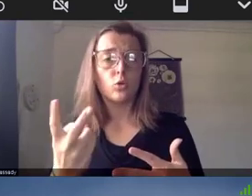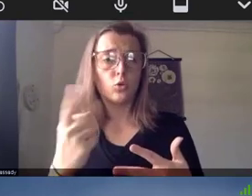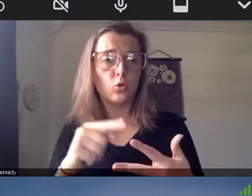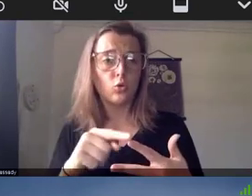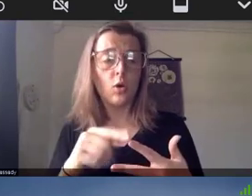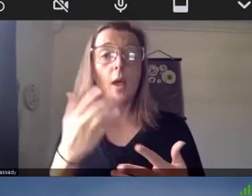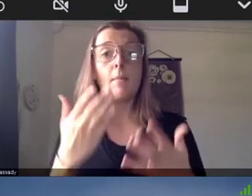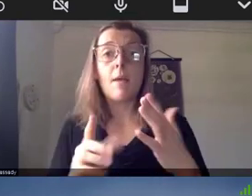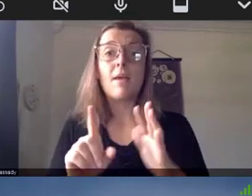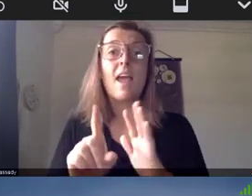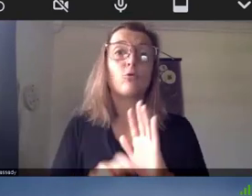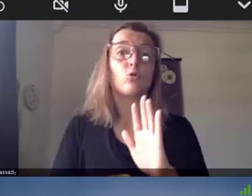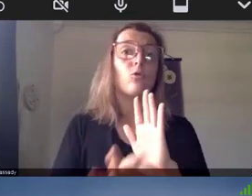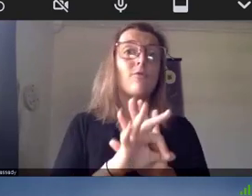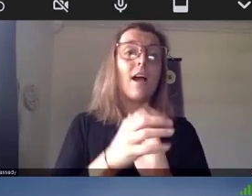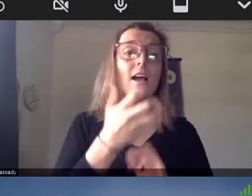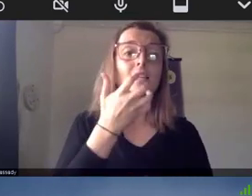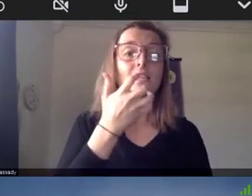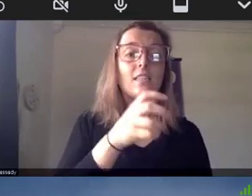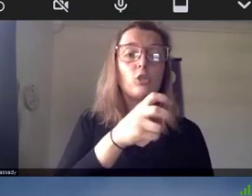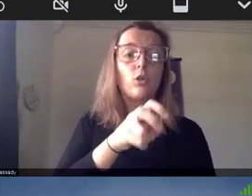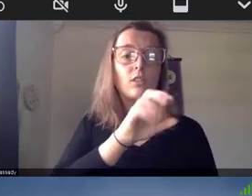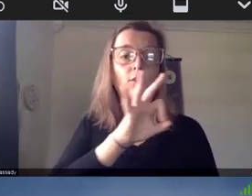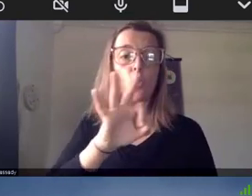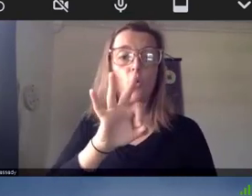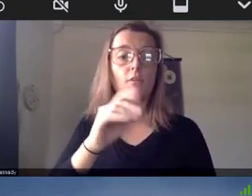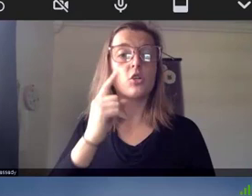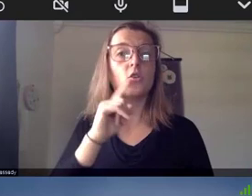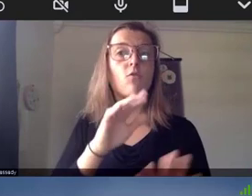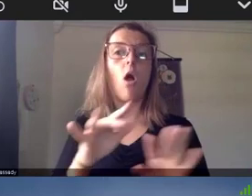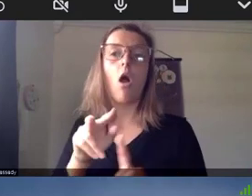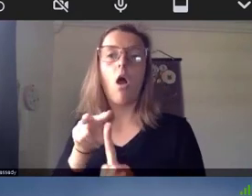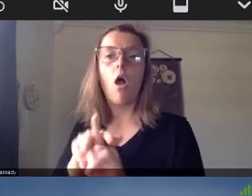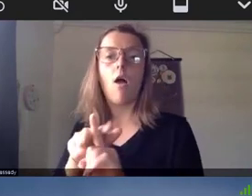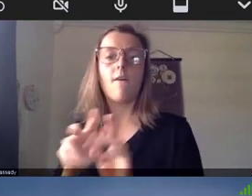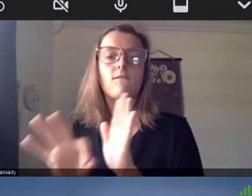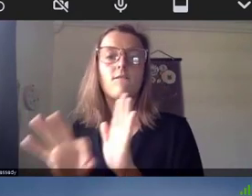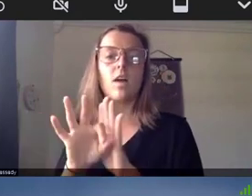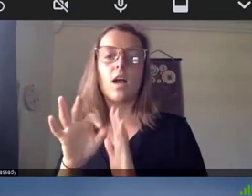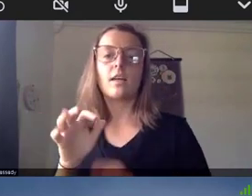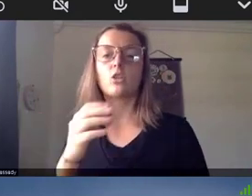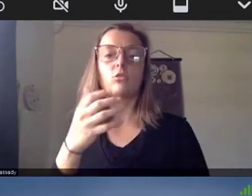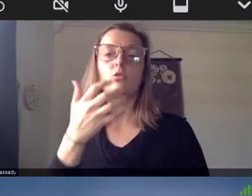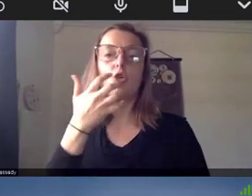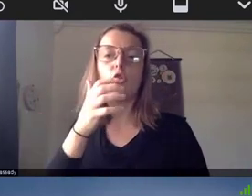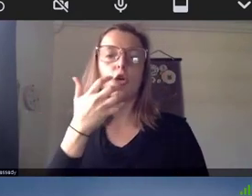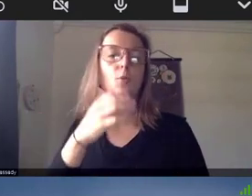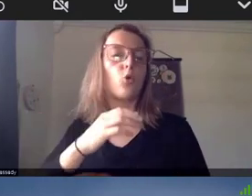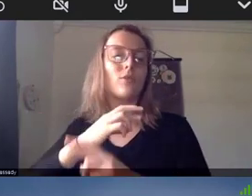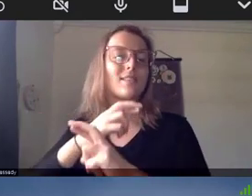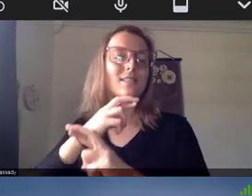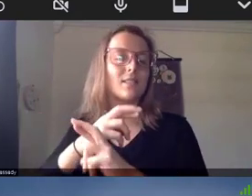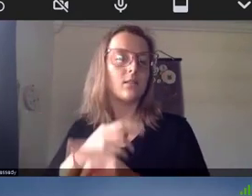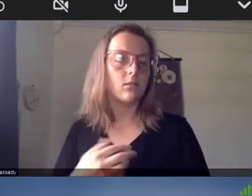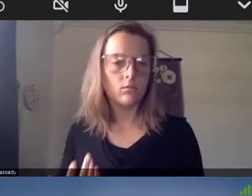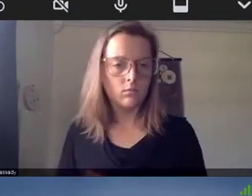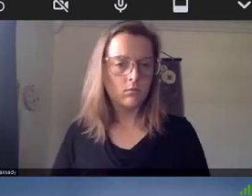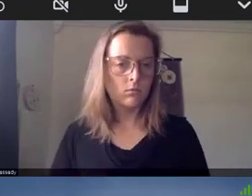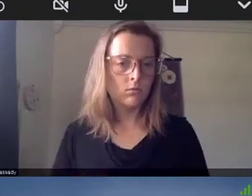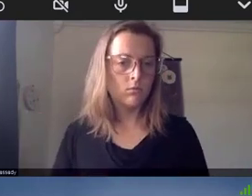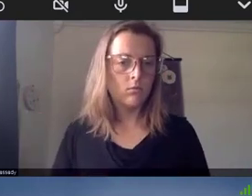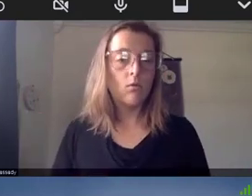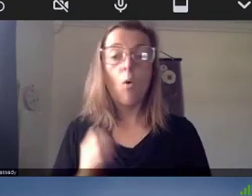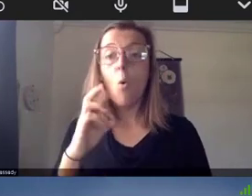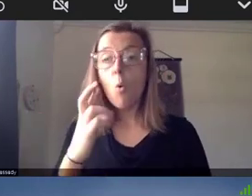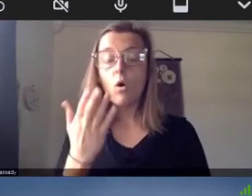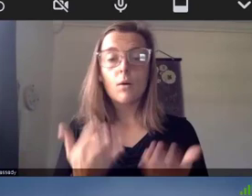or something, right? Or maybe you're doing a heat exchanger problem, and, you know, in heat exchanger problems,